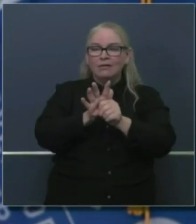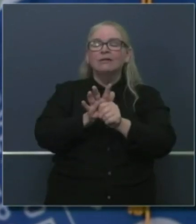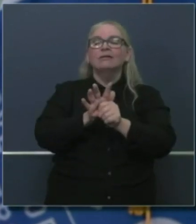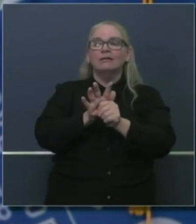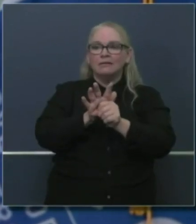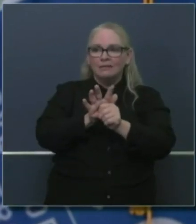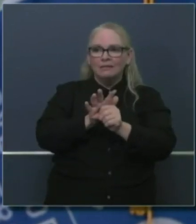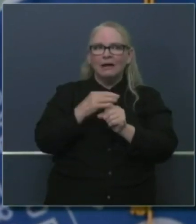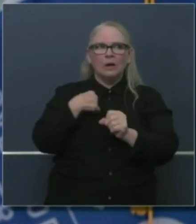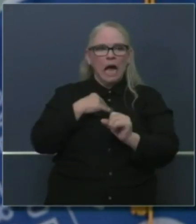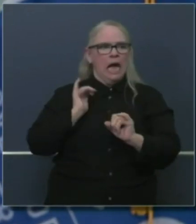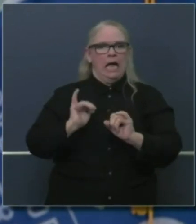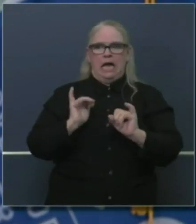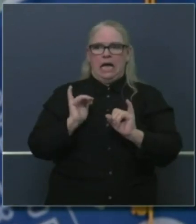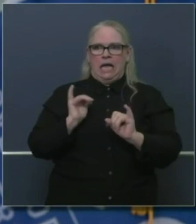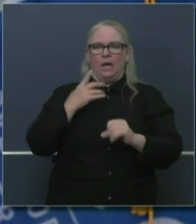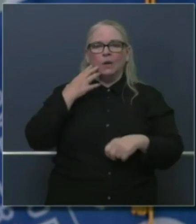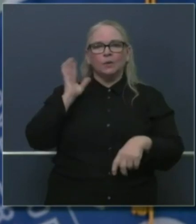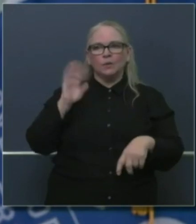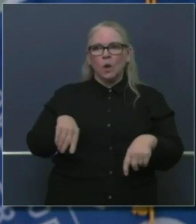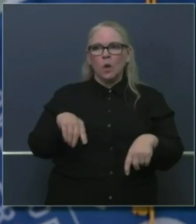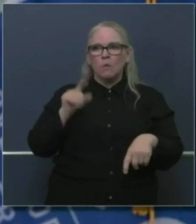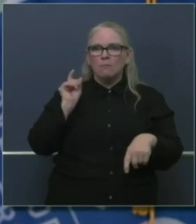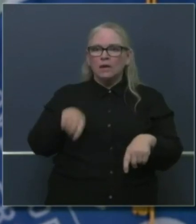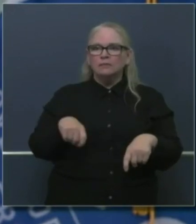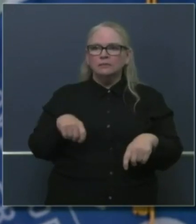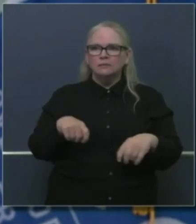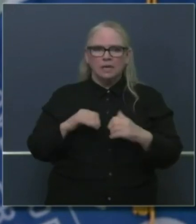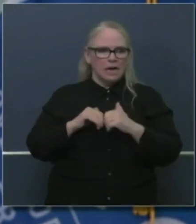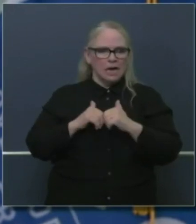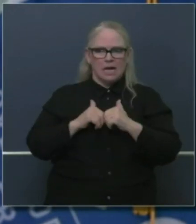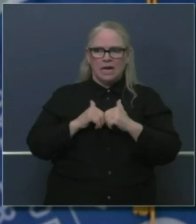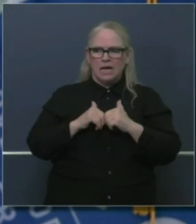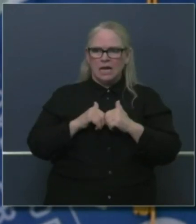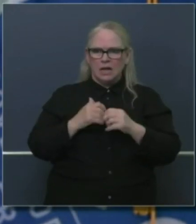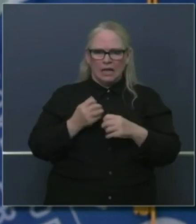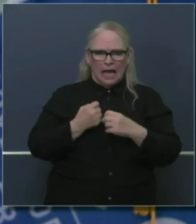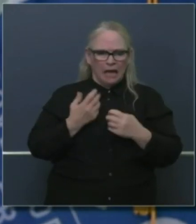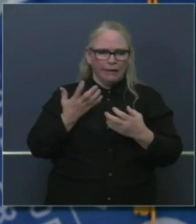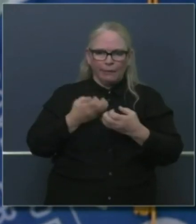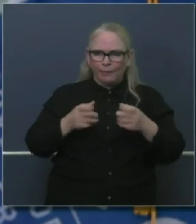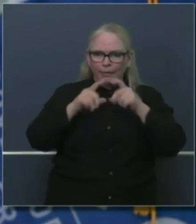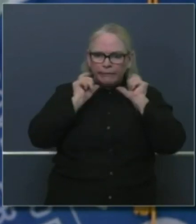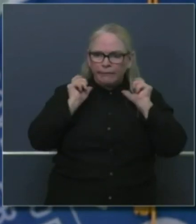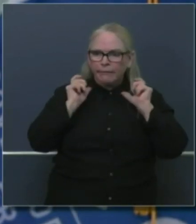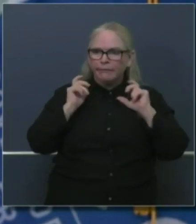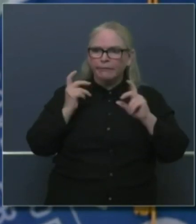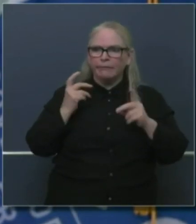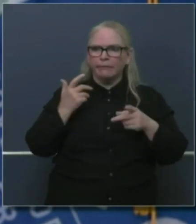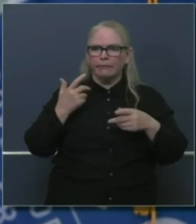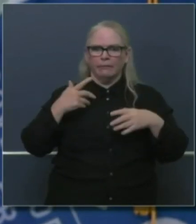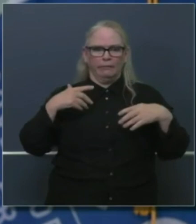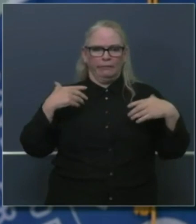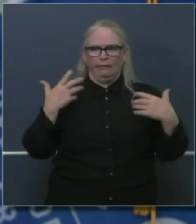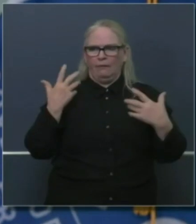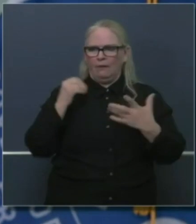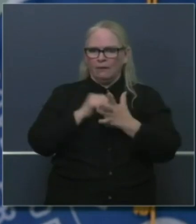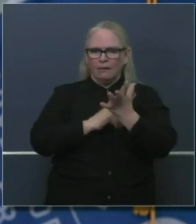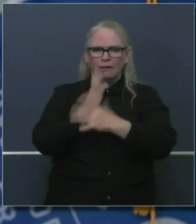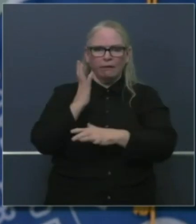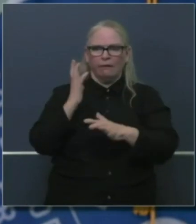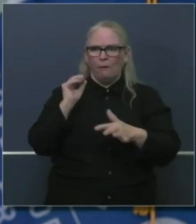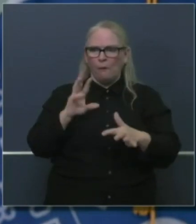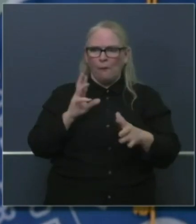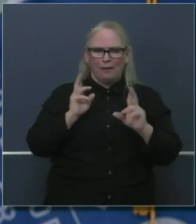requirement for enhanced ability to get PPE out to the public health providers. That's really our hospital workers and our